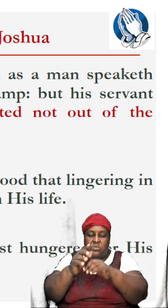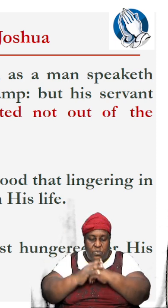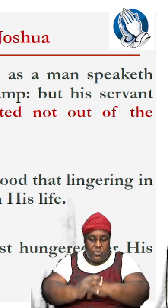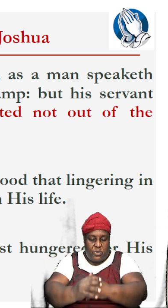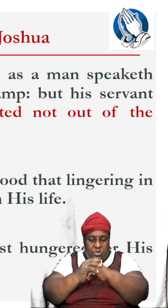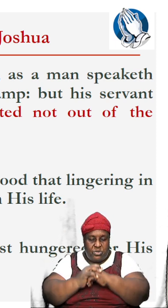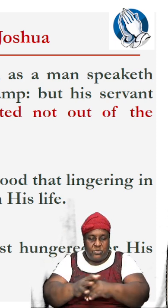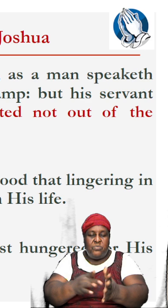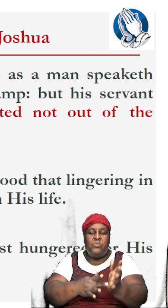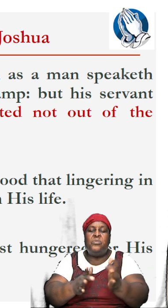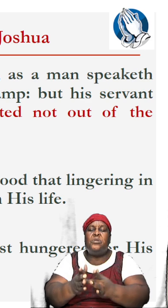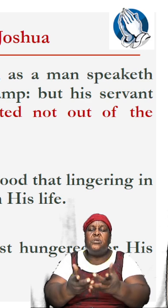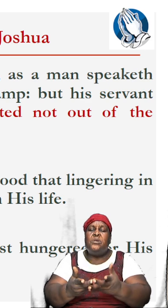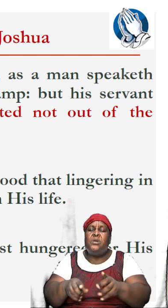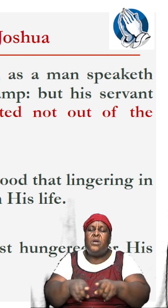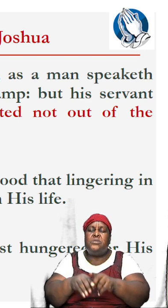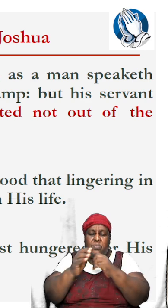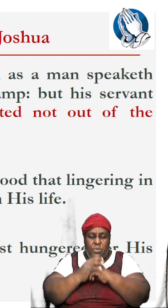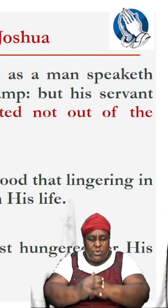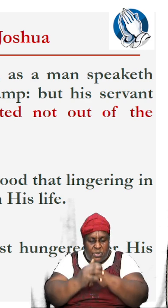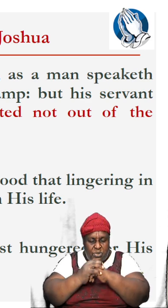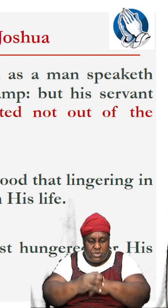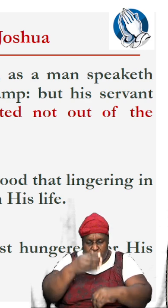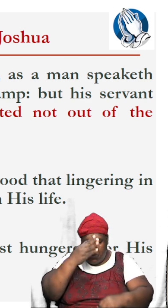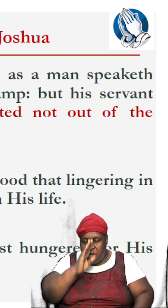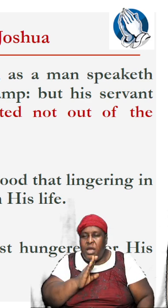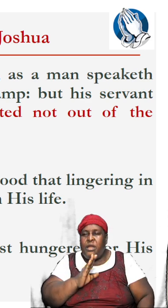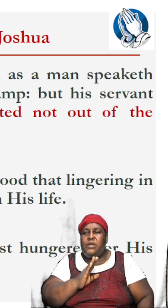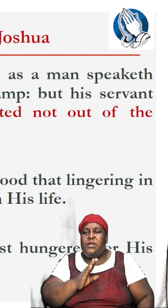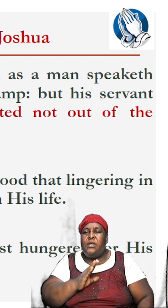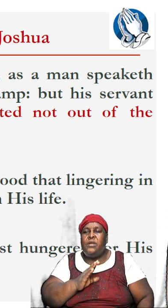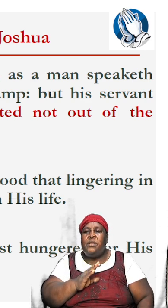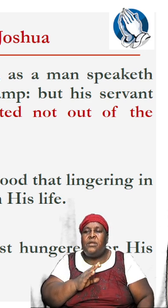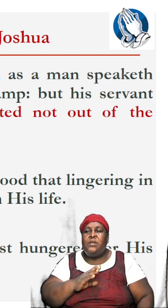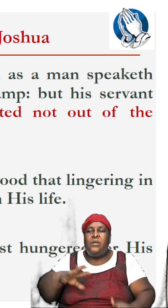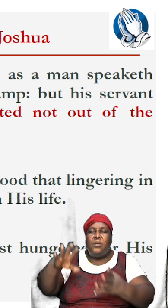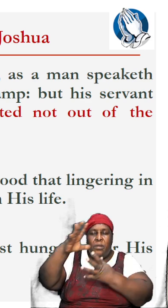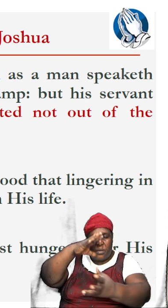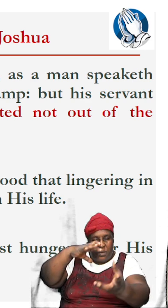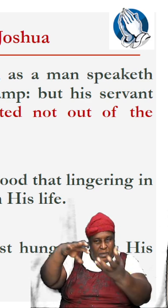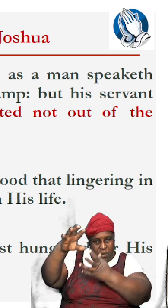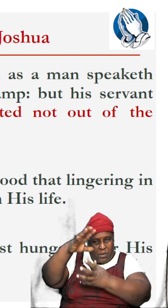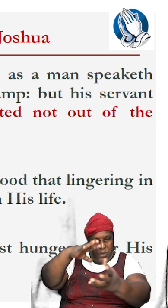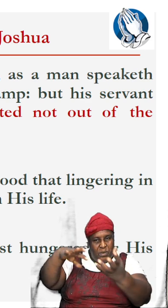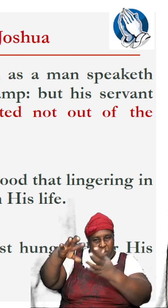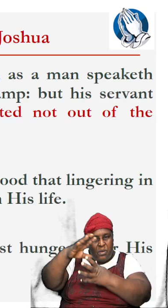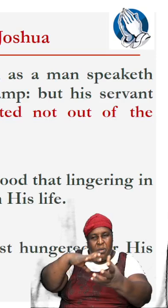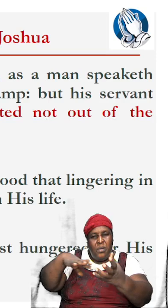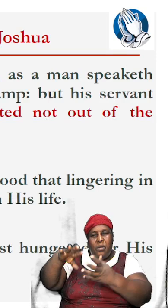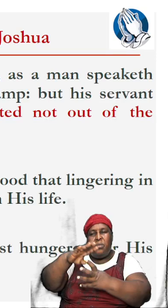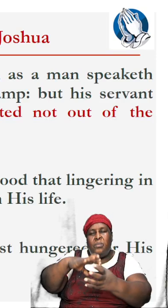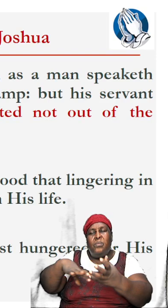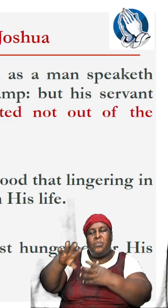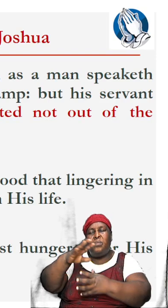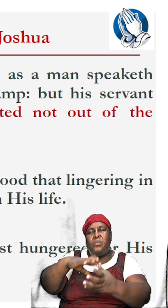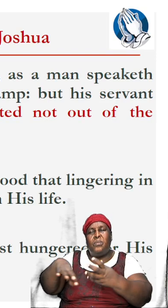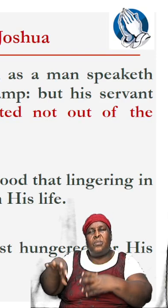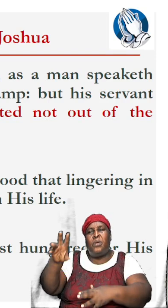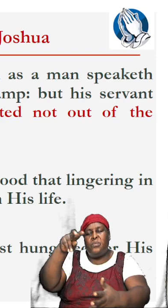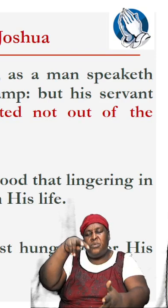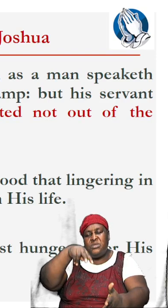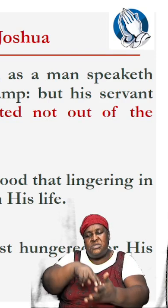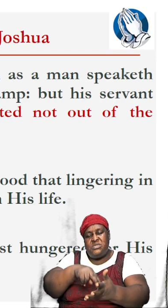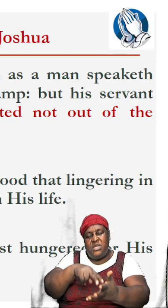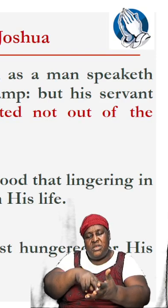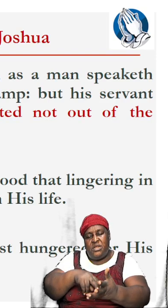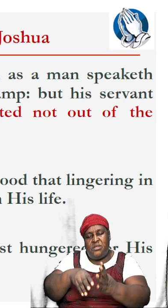And the Bible said, as he worshiped God, the cloudy pillar would descend, and it would stand at the door